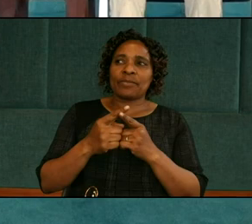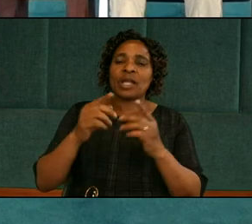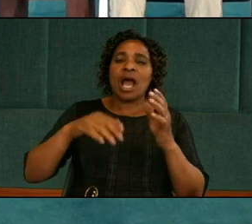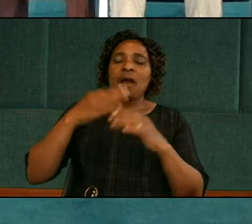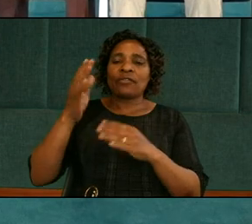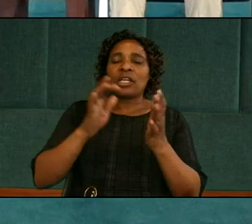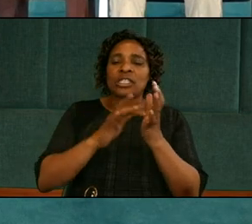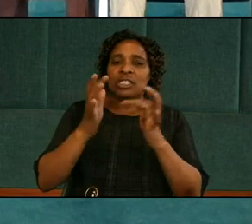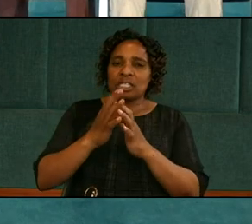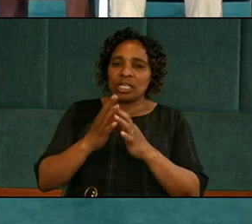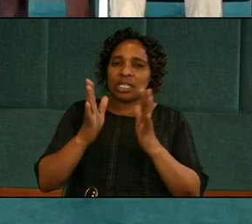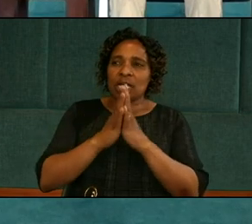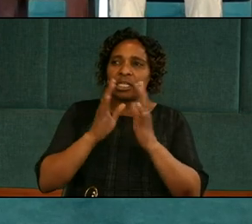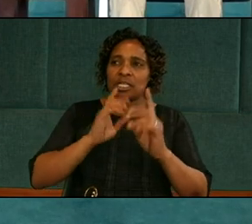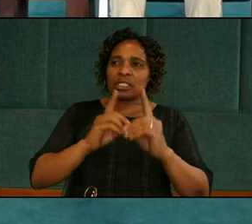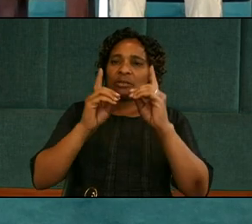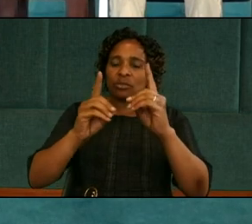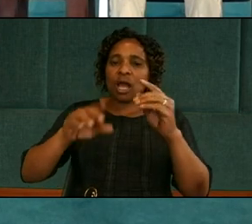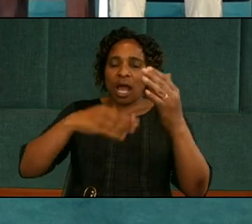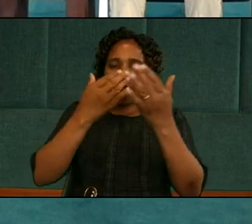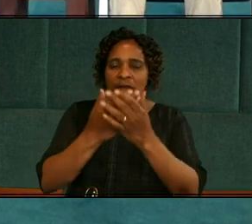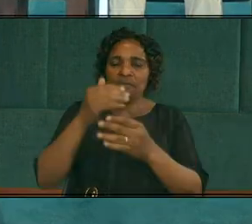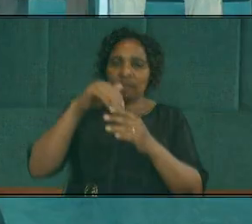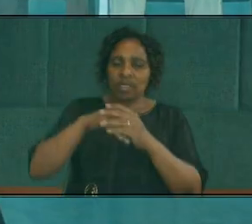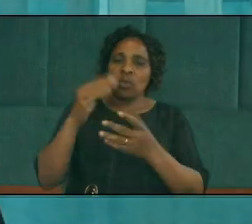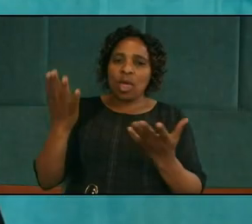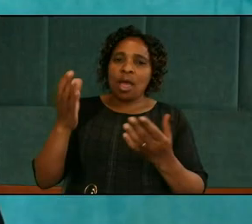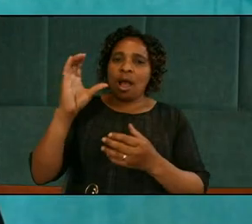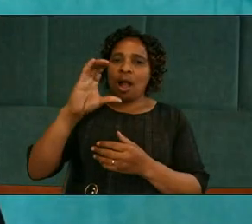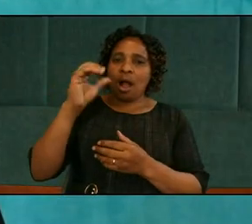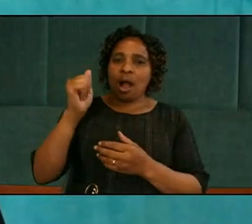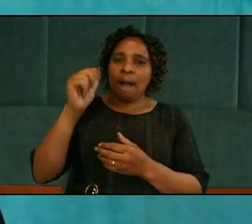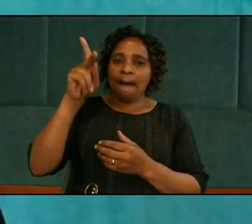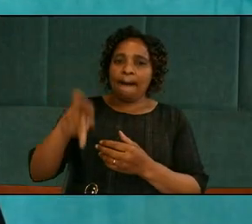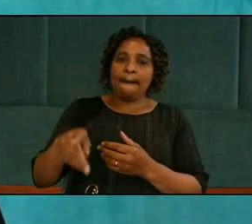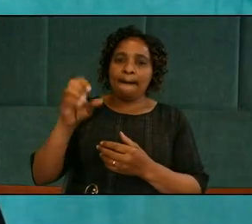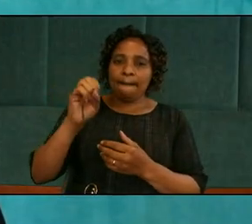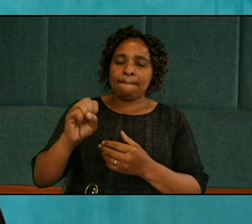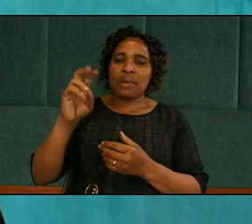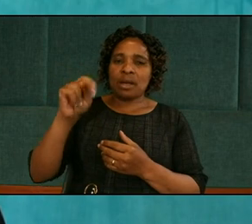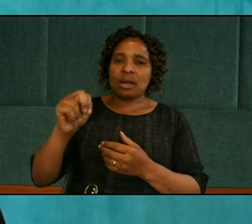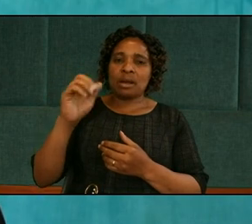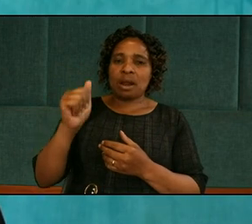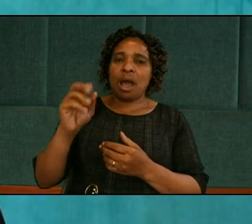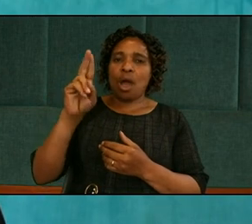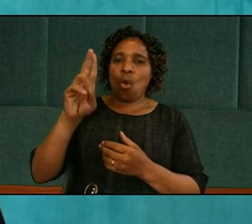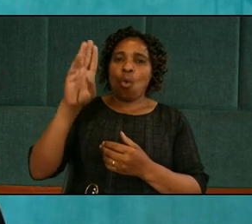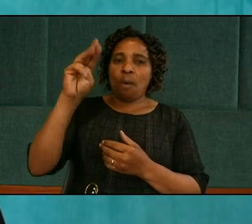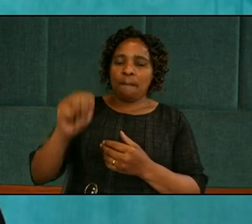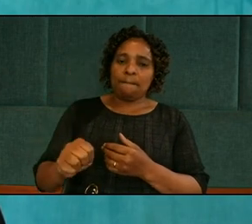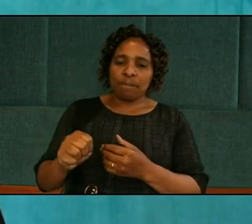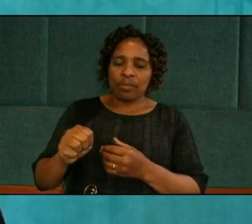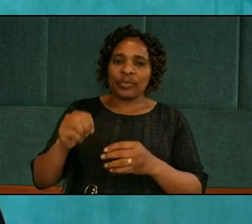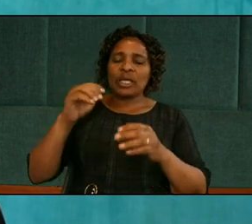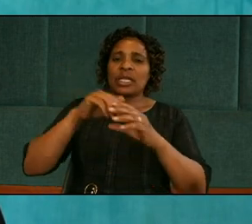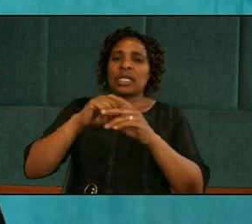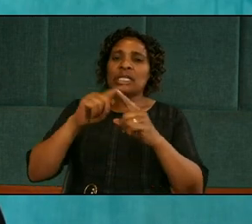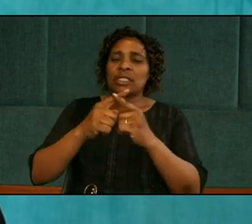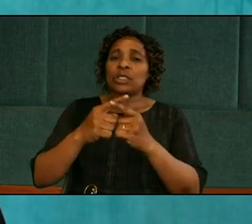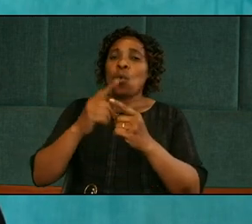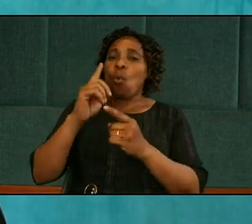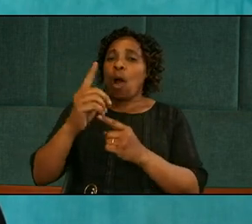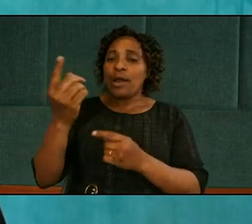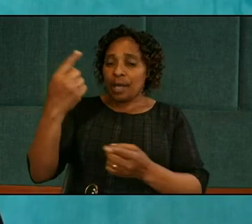After Jesus and his disciples arrived in Capernaum, the collectors of the true drachma, temple tax, came to Peter